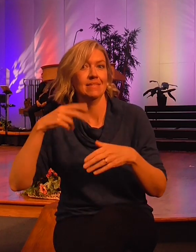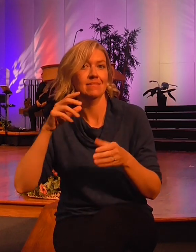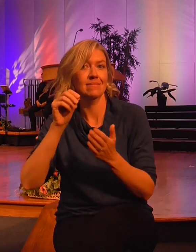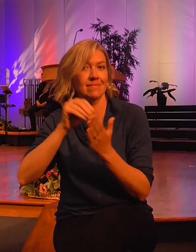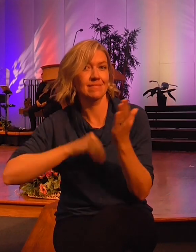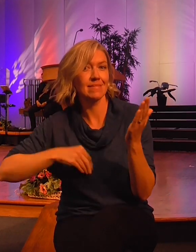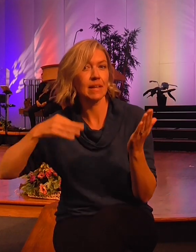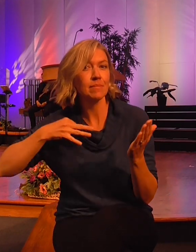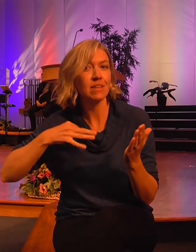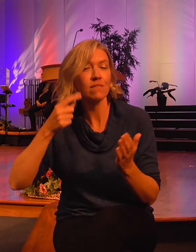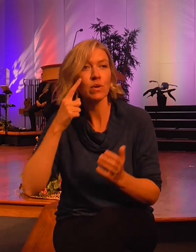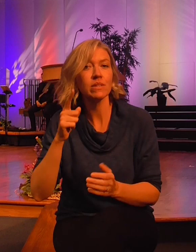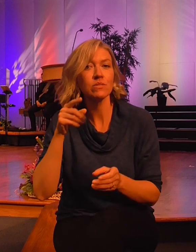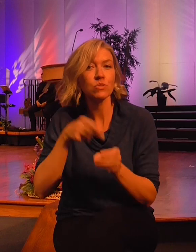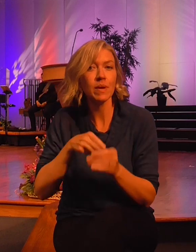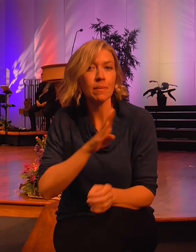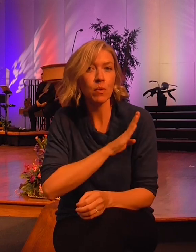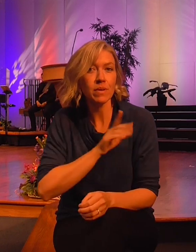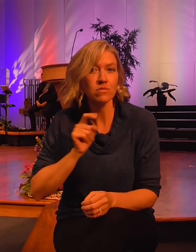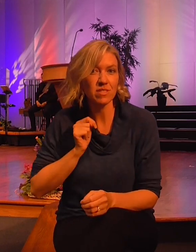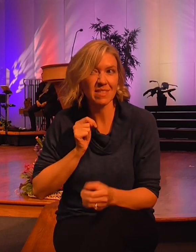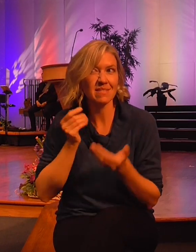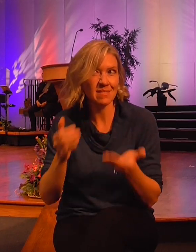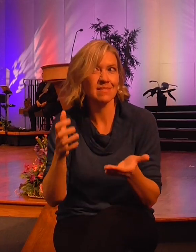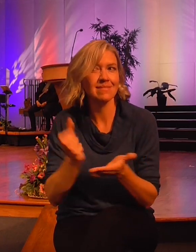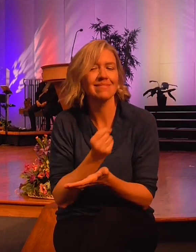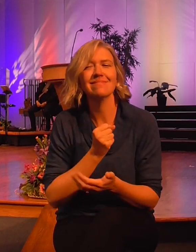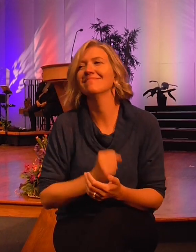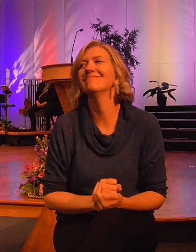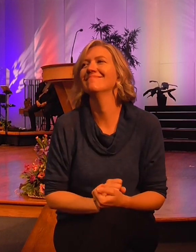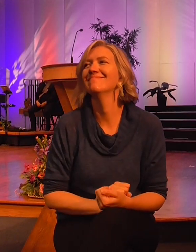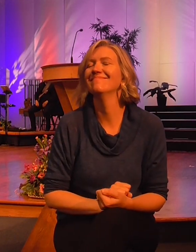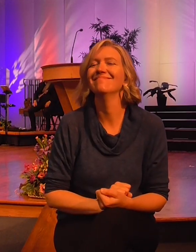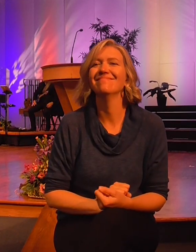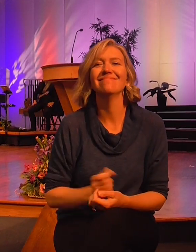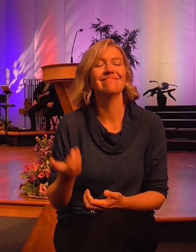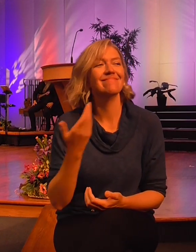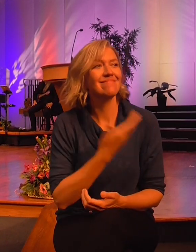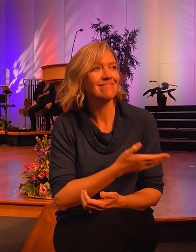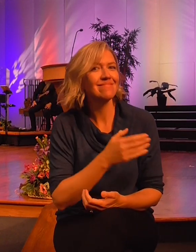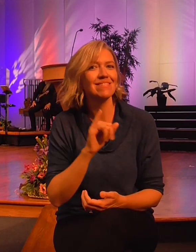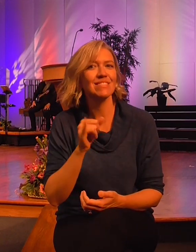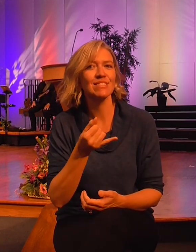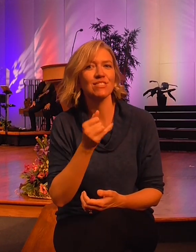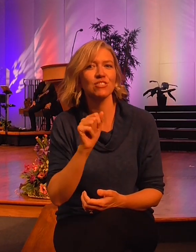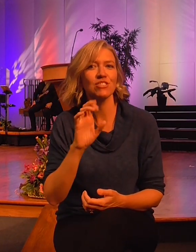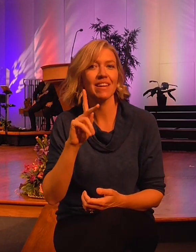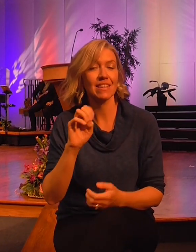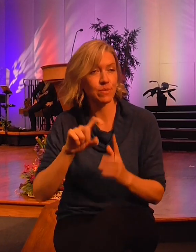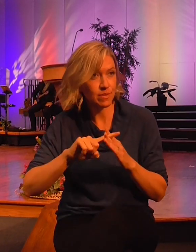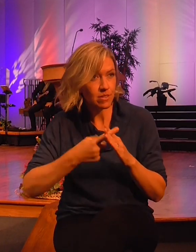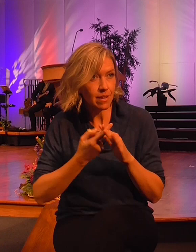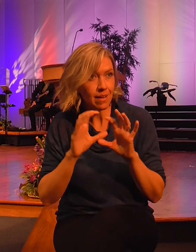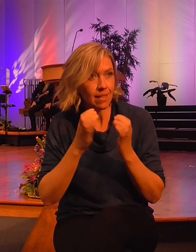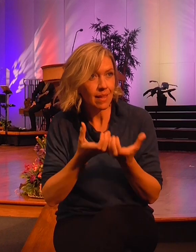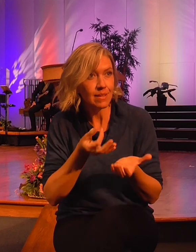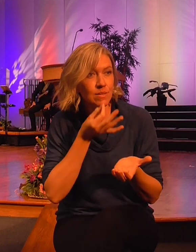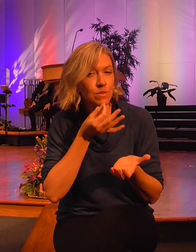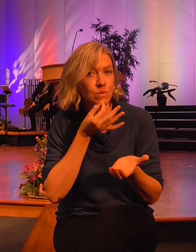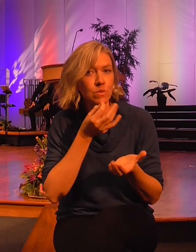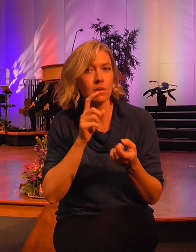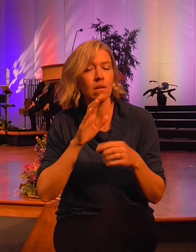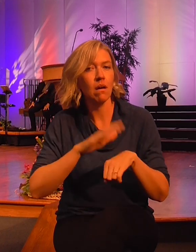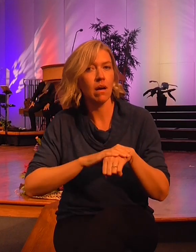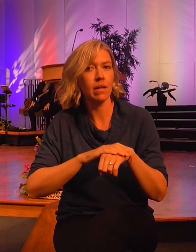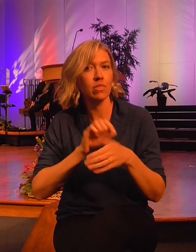it as well. Yeah. Jackie, you are starting a class soon on the essential